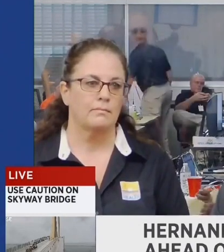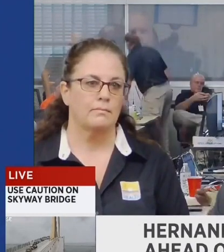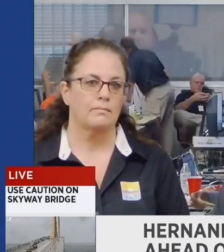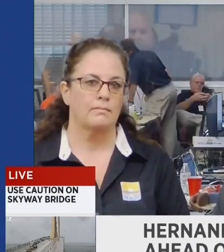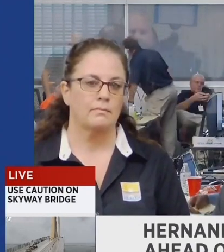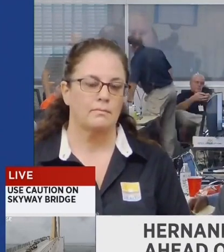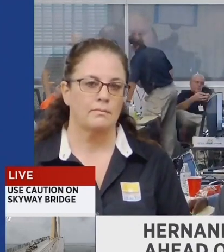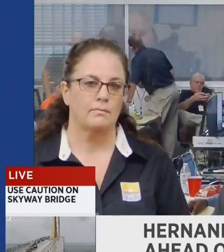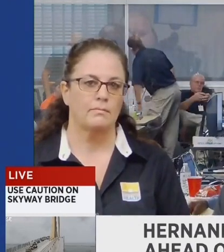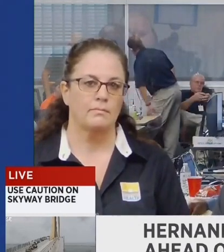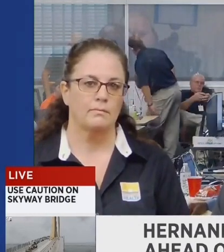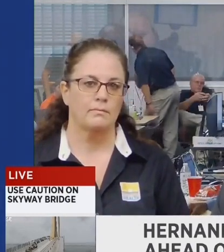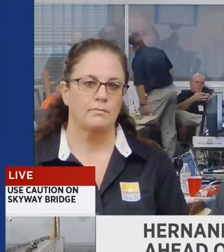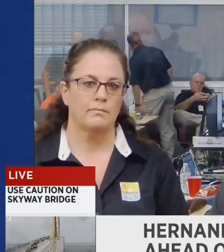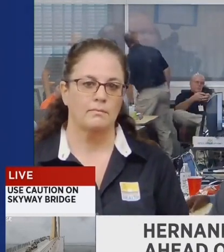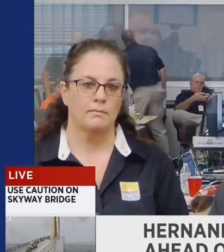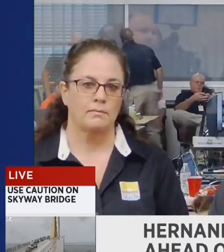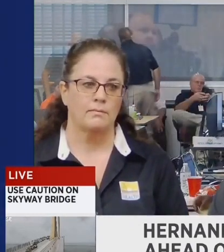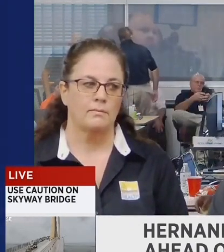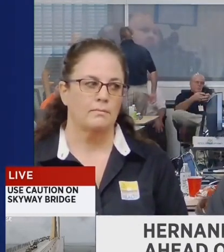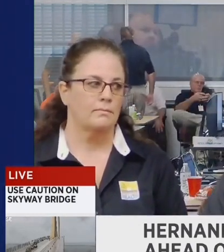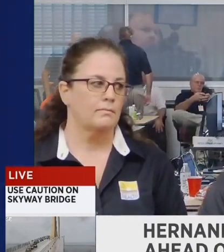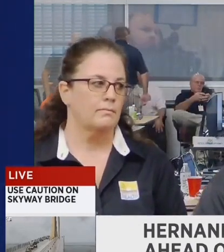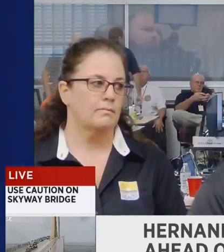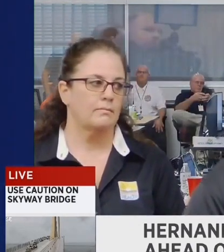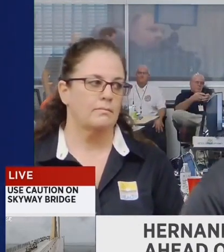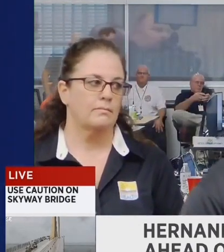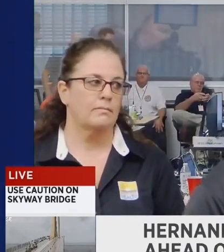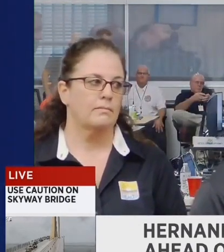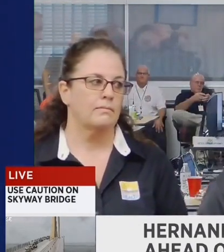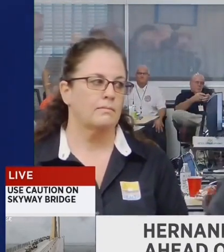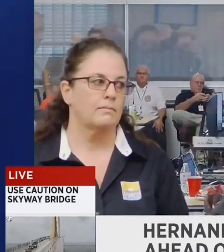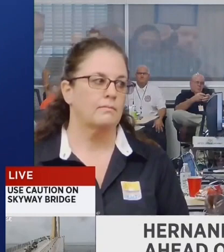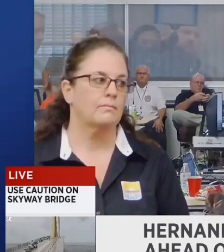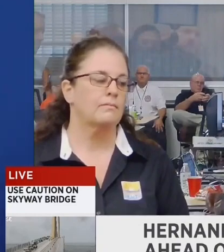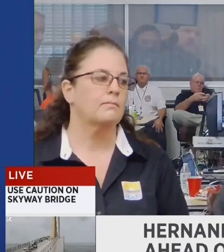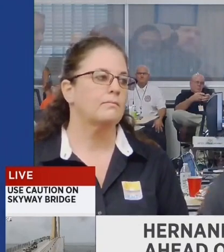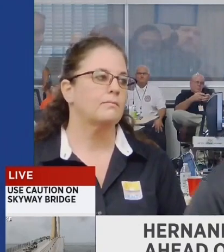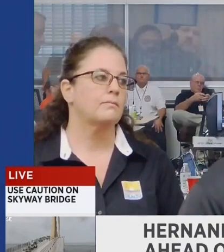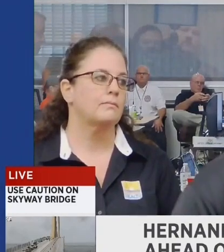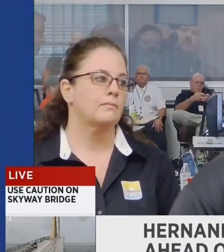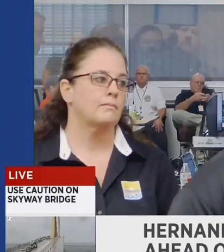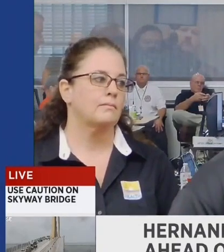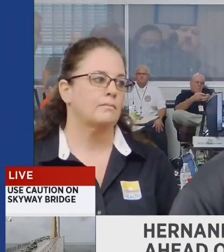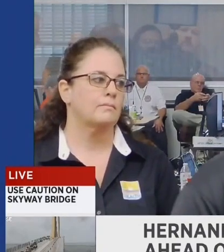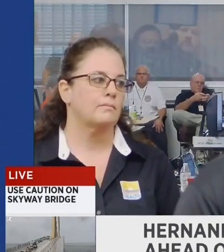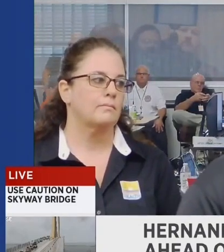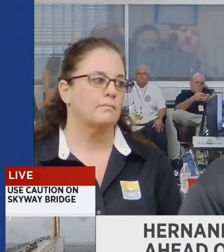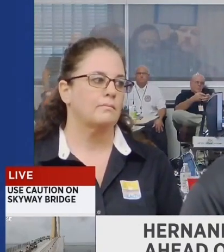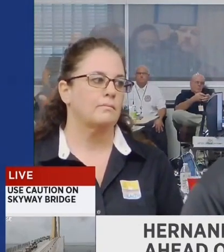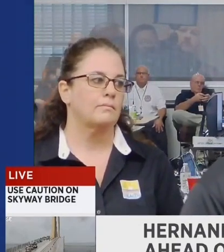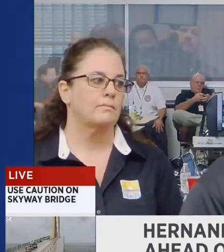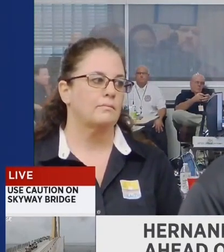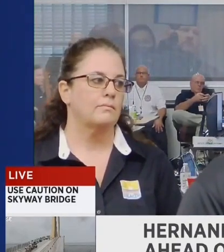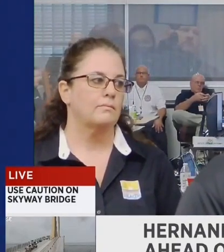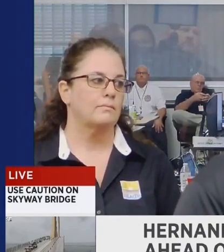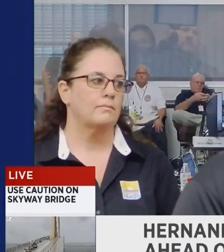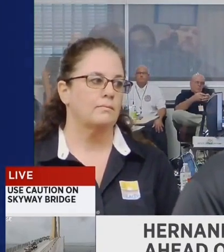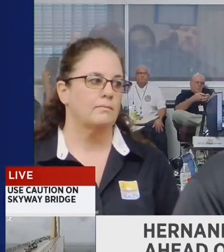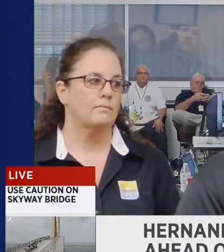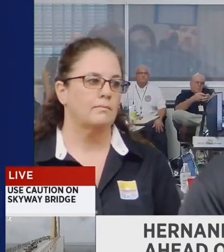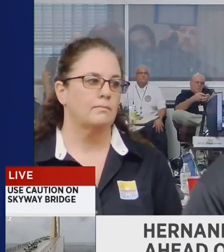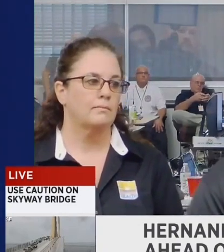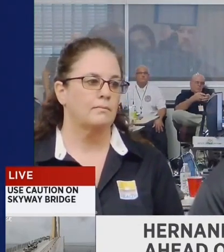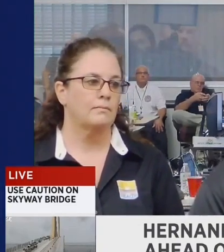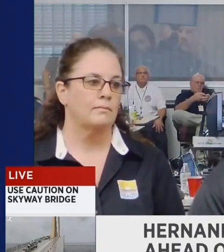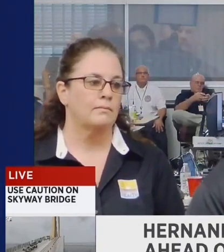open. Yes. Off of memory for you, what is another storm that give you guys the same impact as we could see with